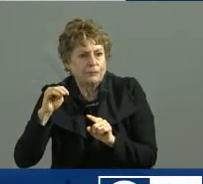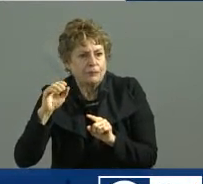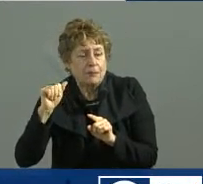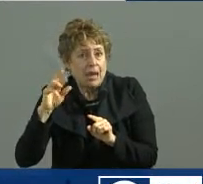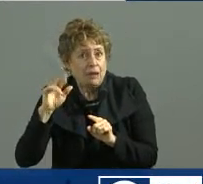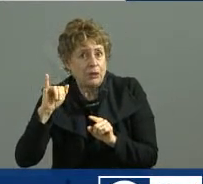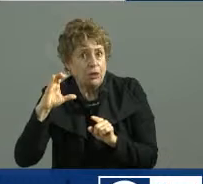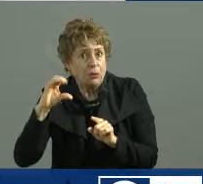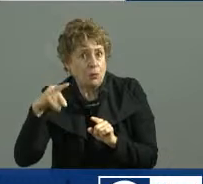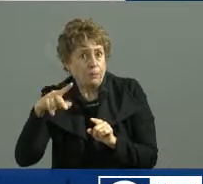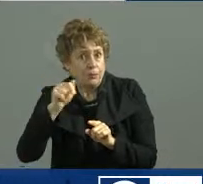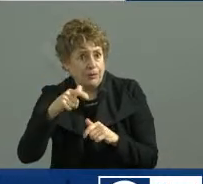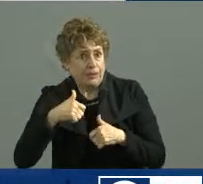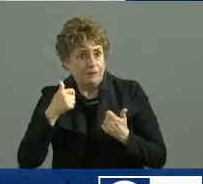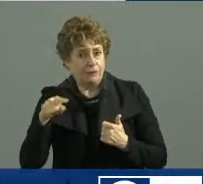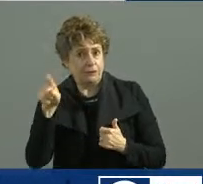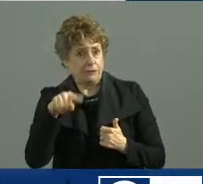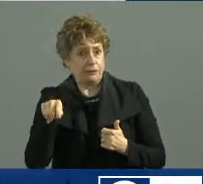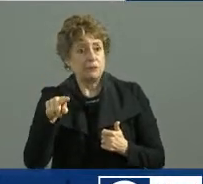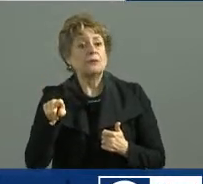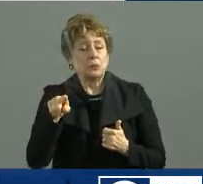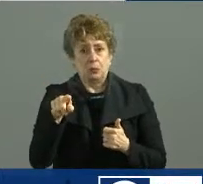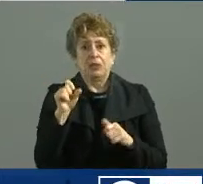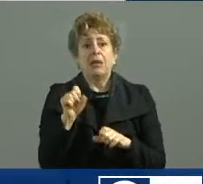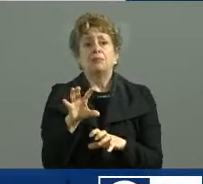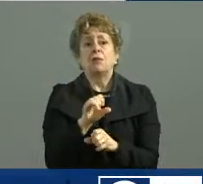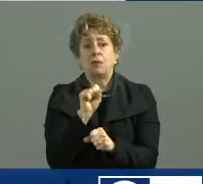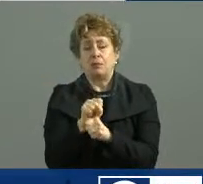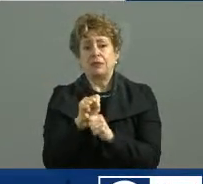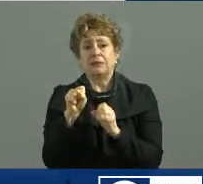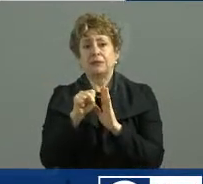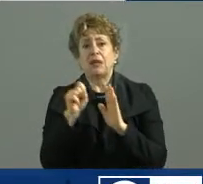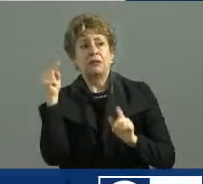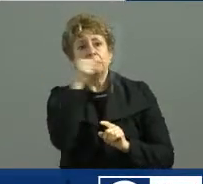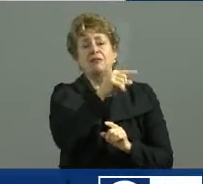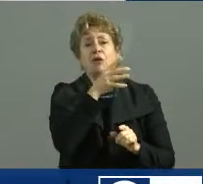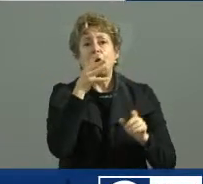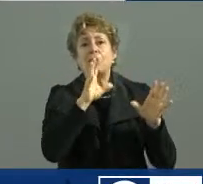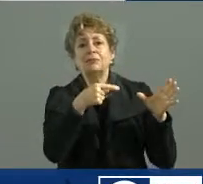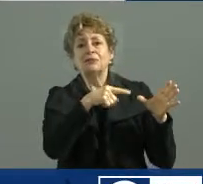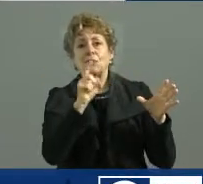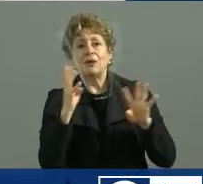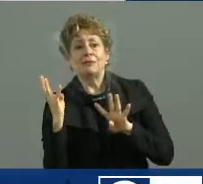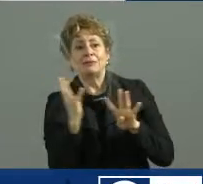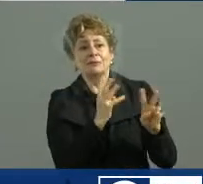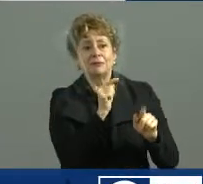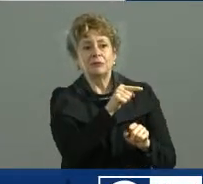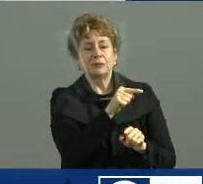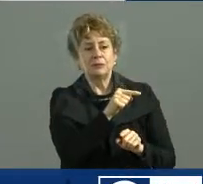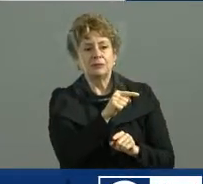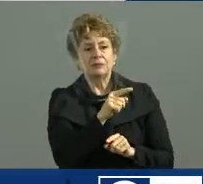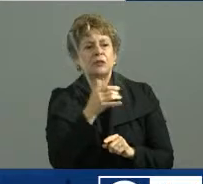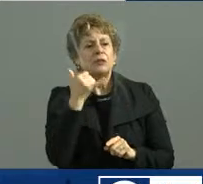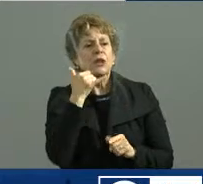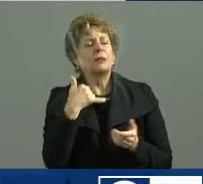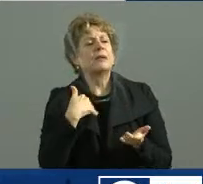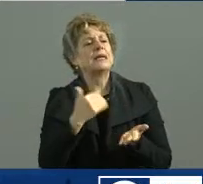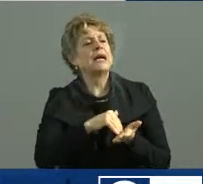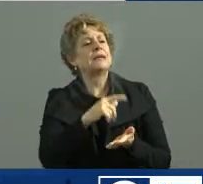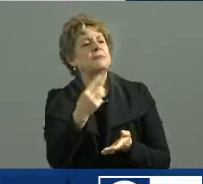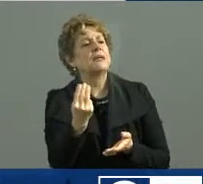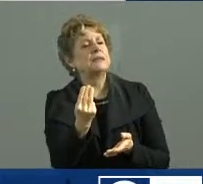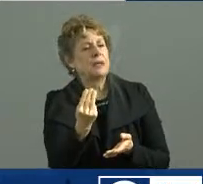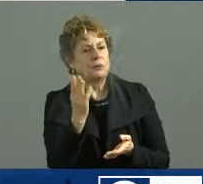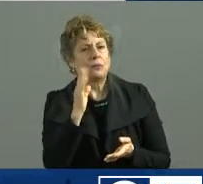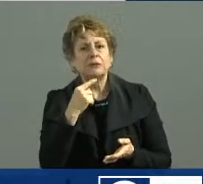Farm stadium, they will tell you to call back on Monday. That's when the registration will open up, but you definitely can do that through 211, and